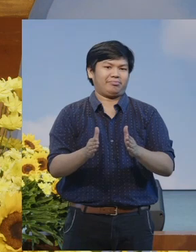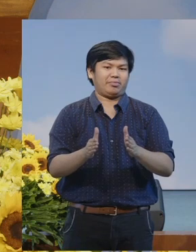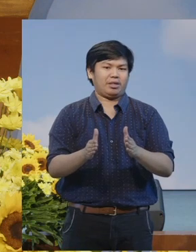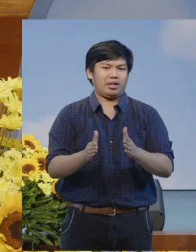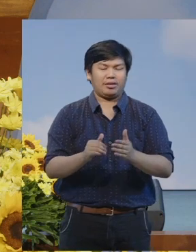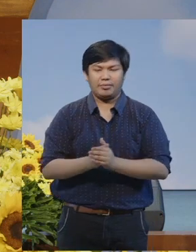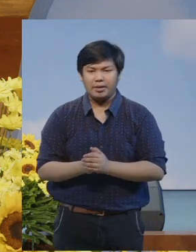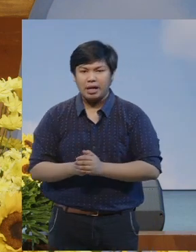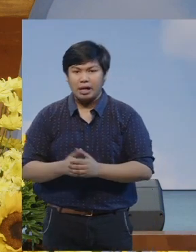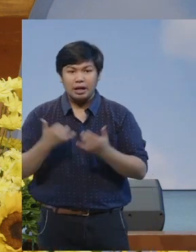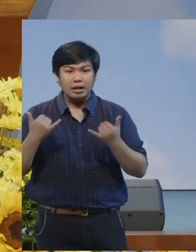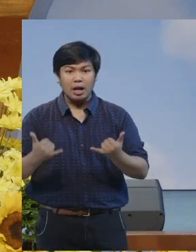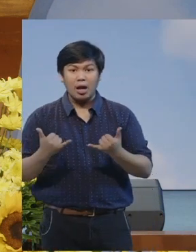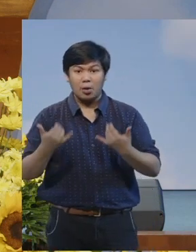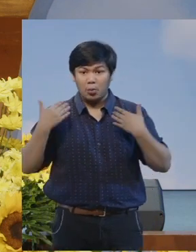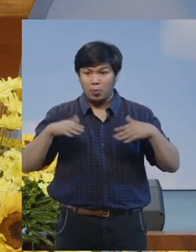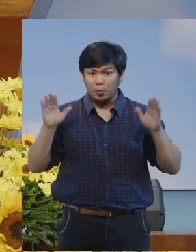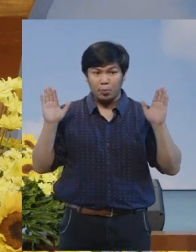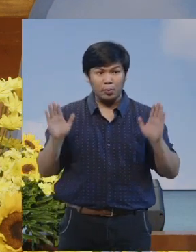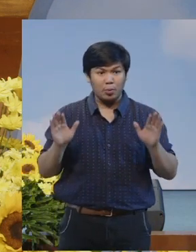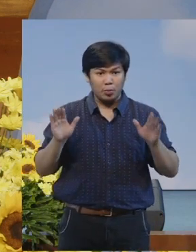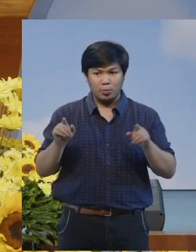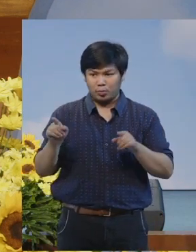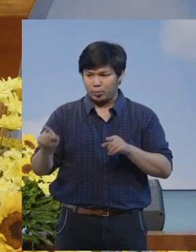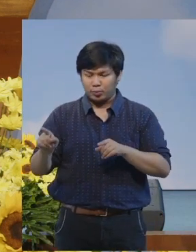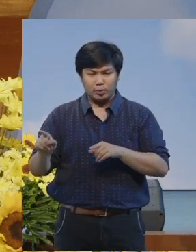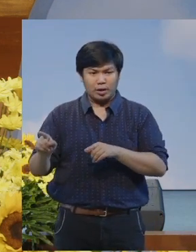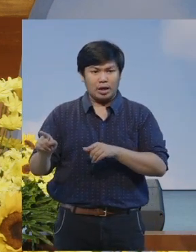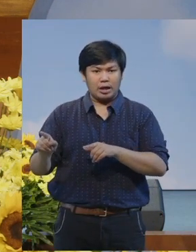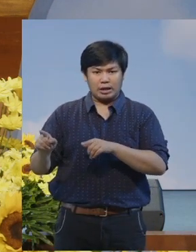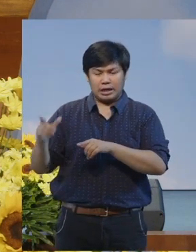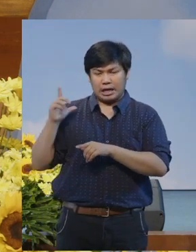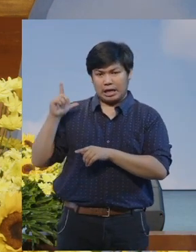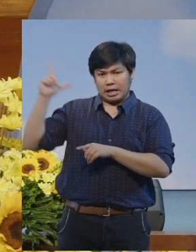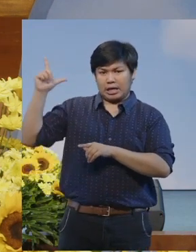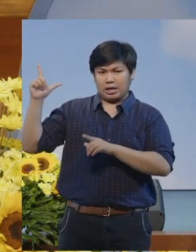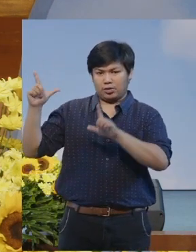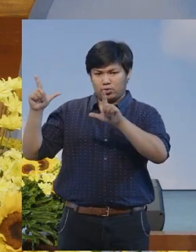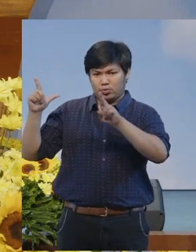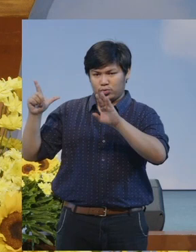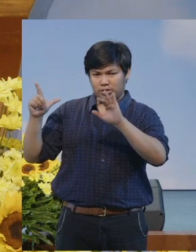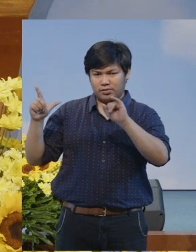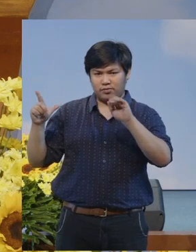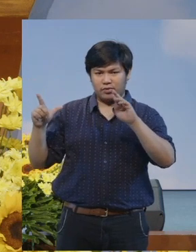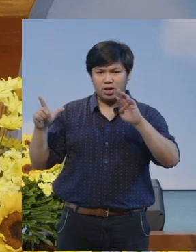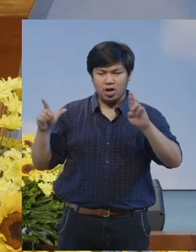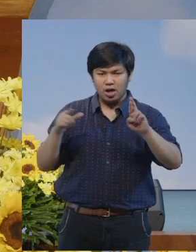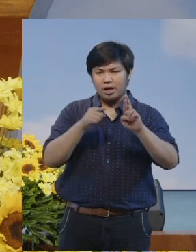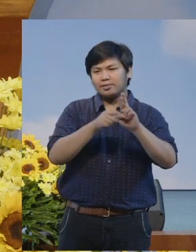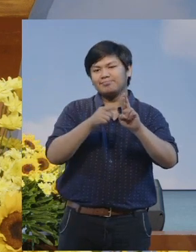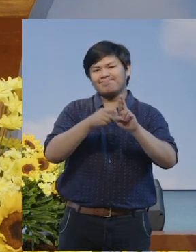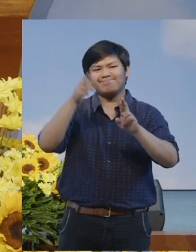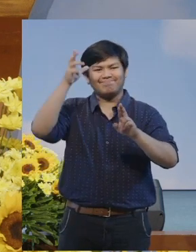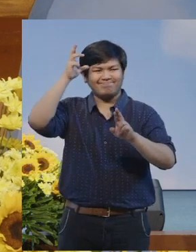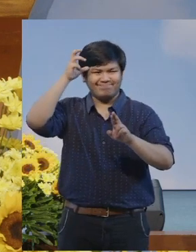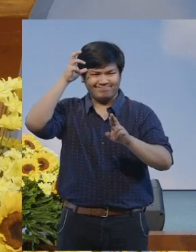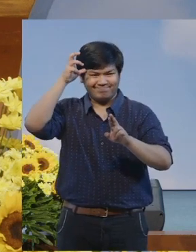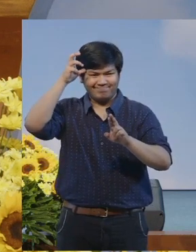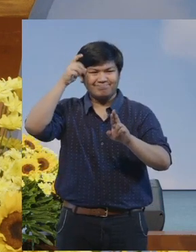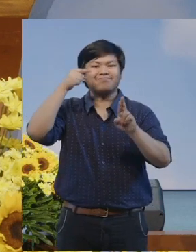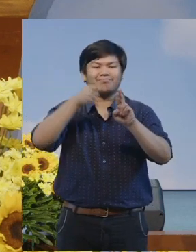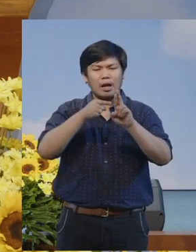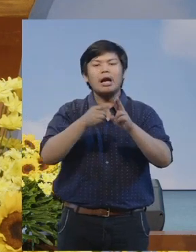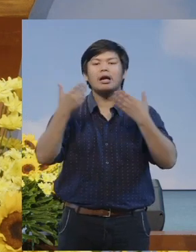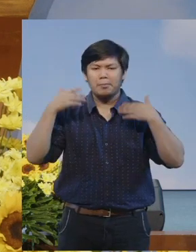together. Mga anghel po yun. Kaya po si Lucifer, son of dawn, ang tinutukoy sa